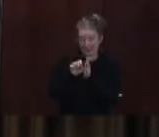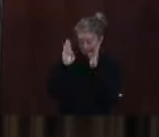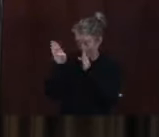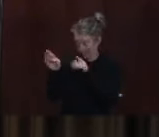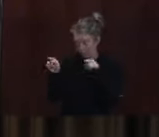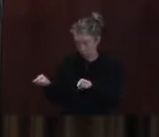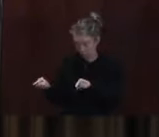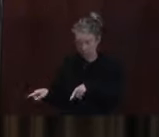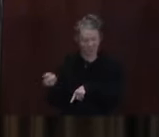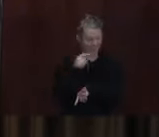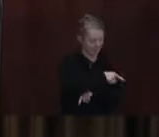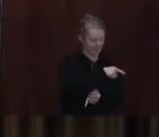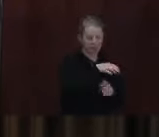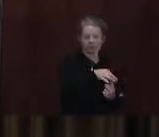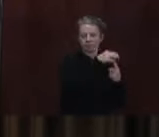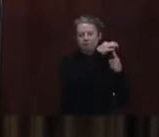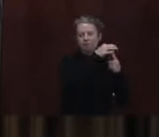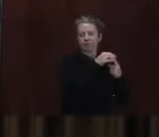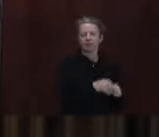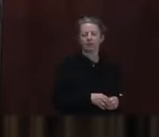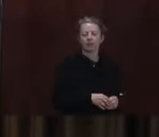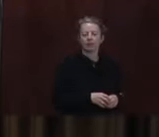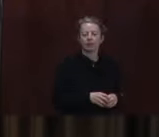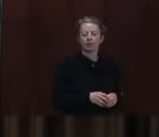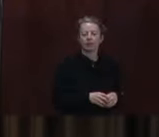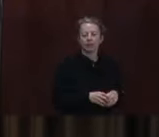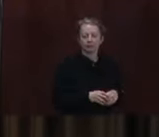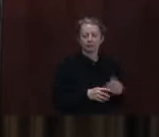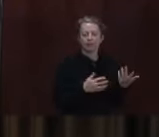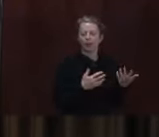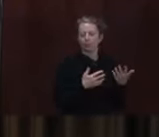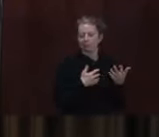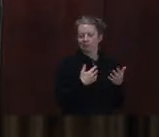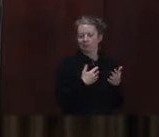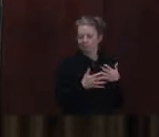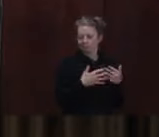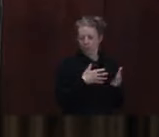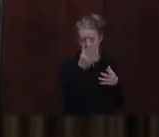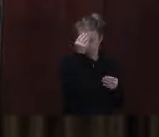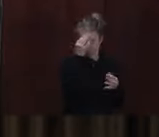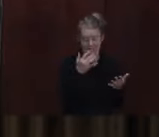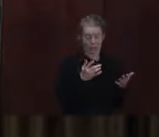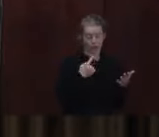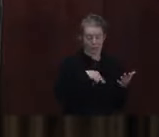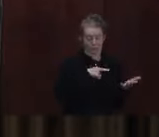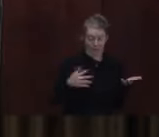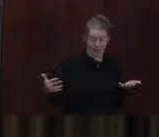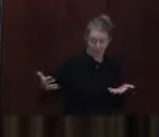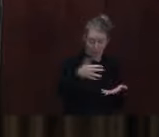that each one of our health departments is putting into the state system and creates